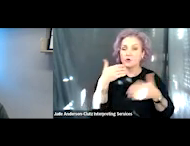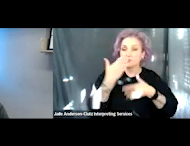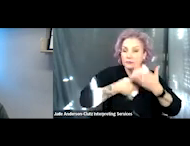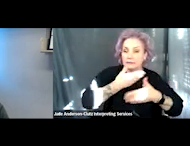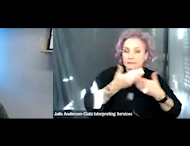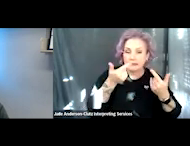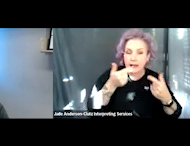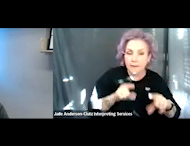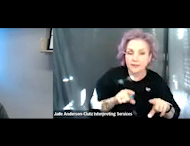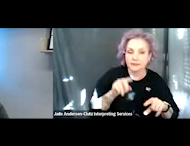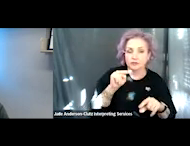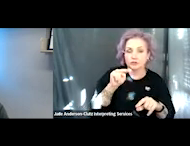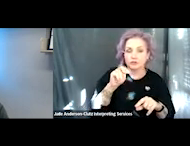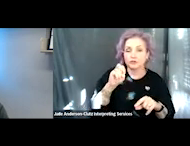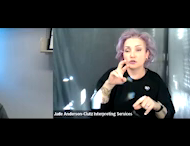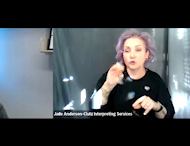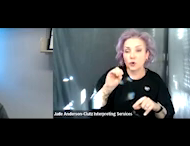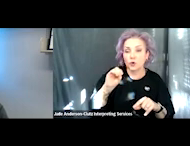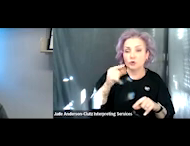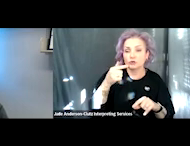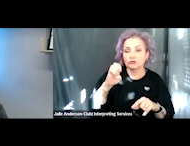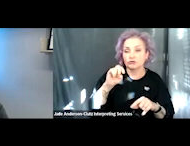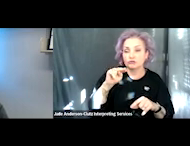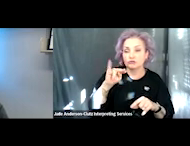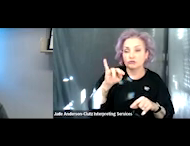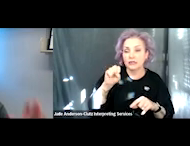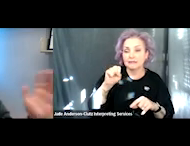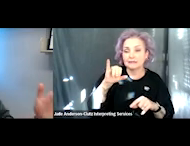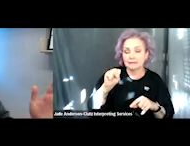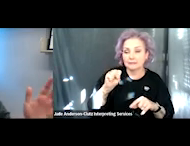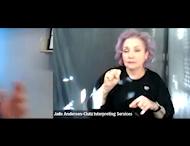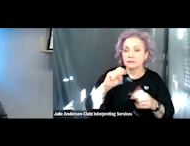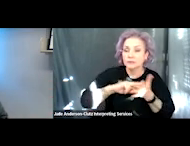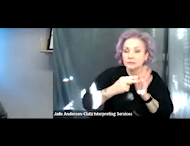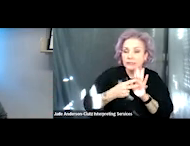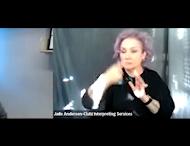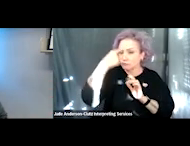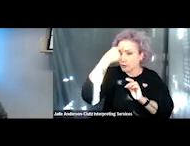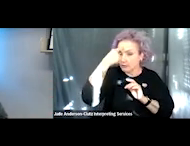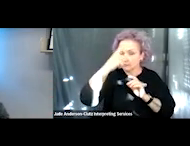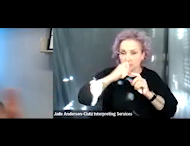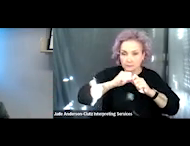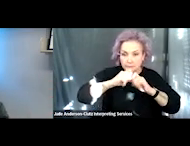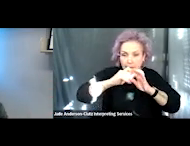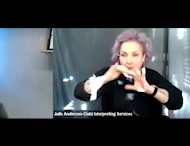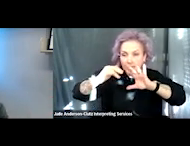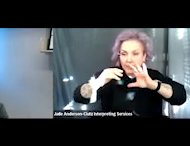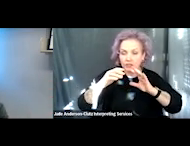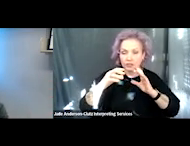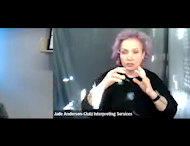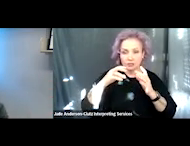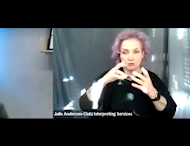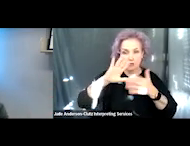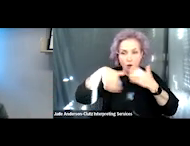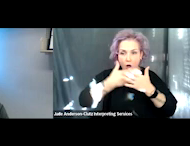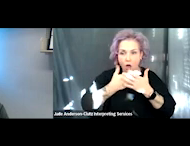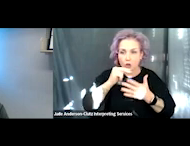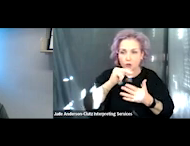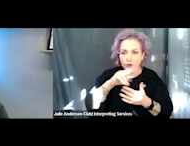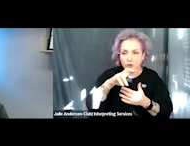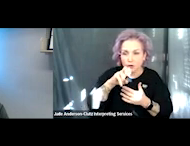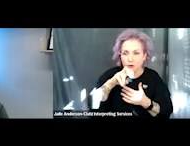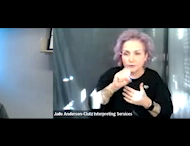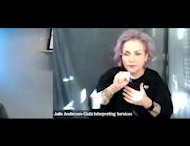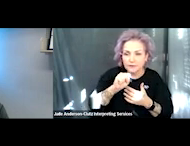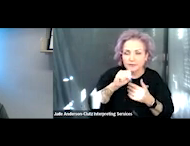neural migration. So this one in terms of, the neurons dividing to get to the number of neurons that we want, or migration, which is for them to go